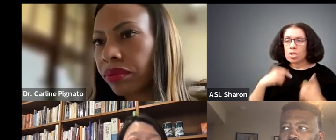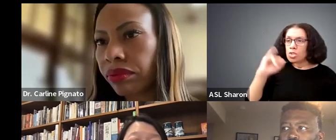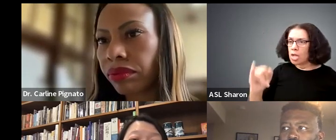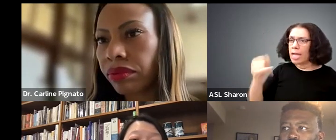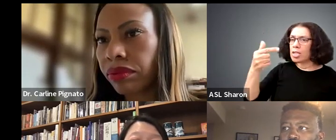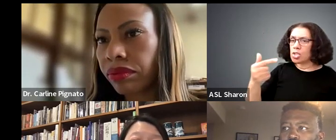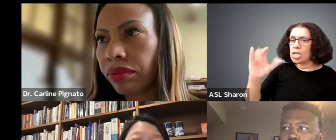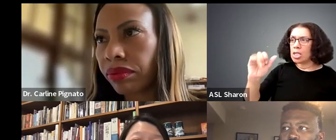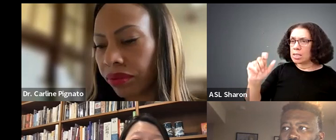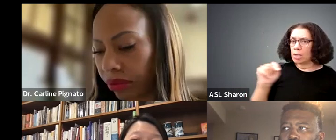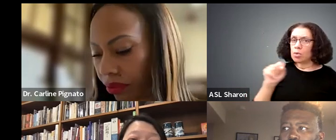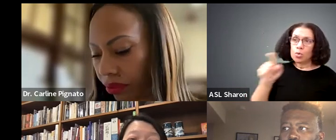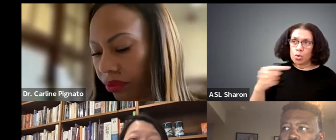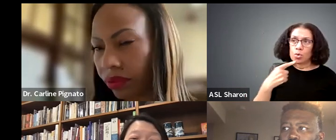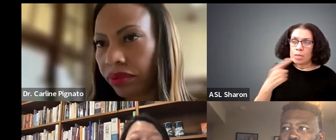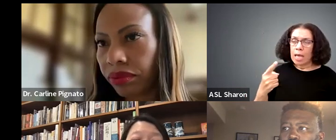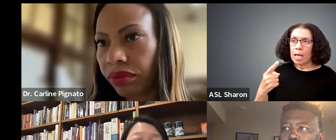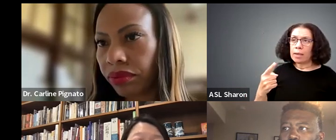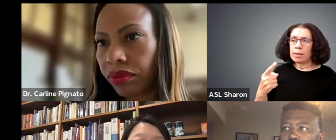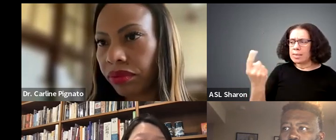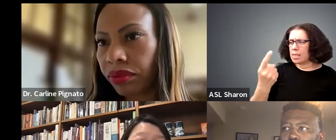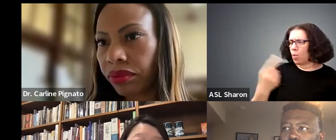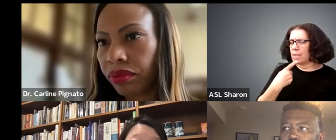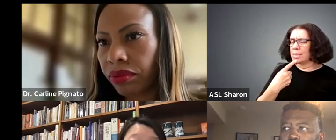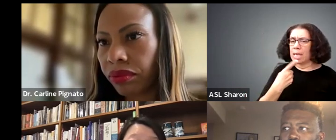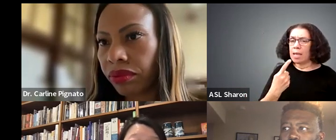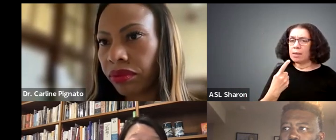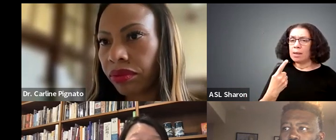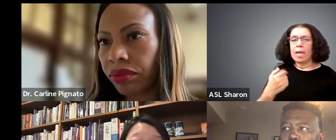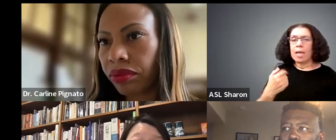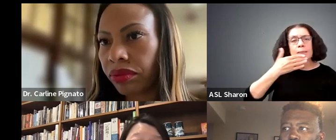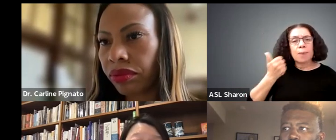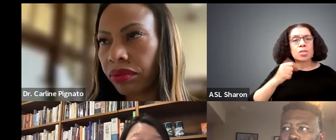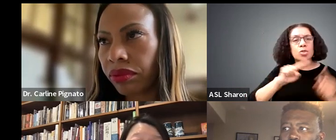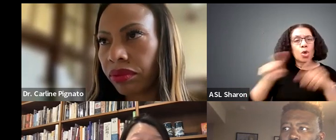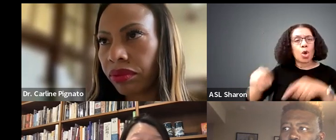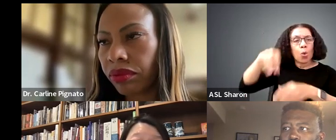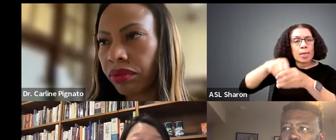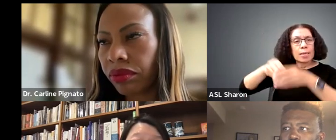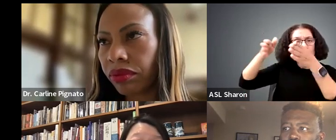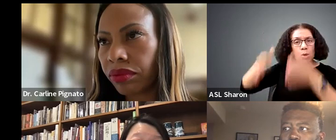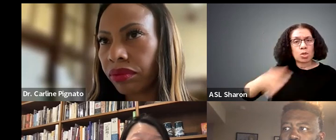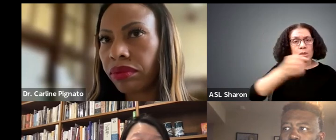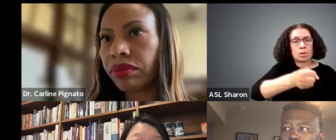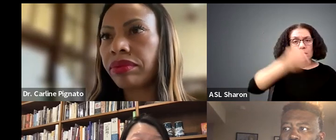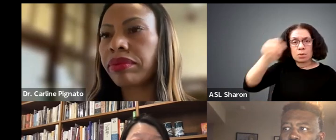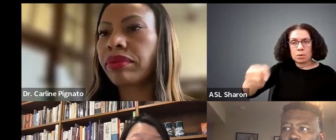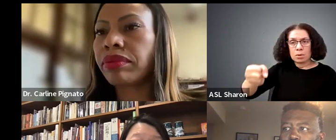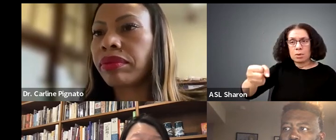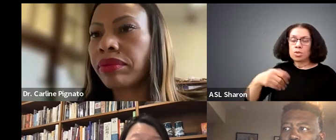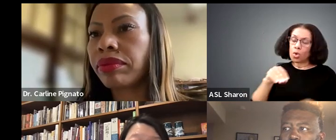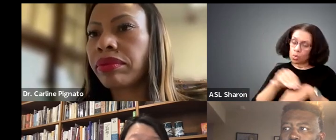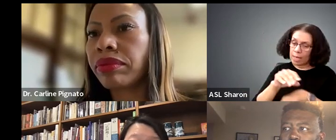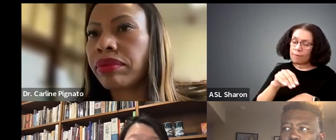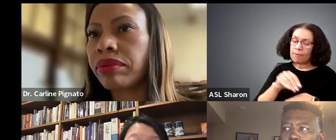because it was Mr. Guerra who said that, you know, he thought it was better in person, and we're taking that advice. And he mentioned